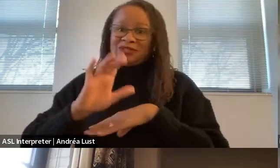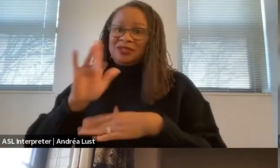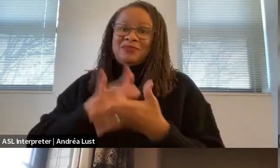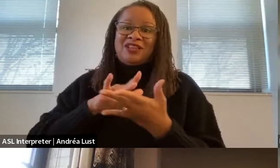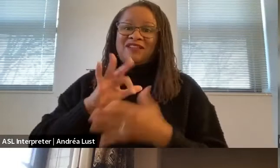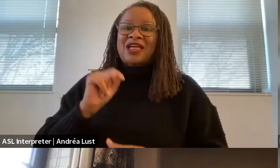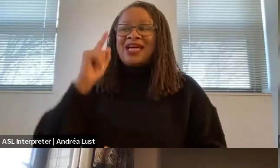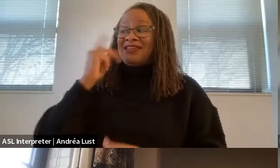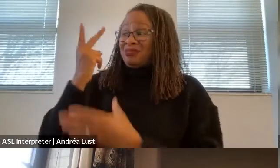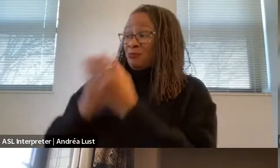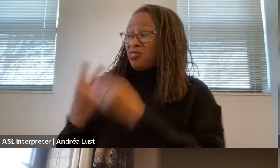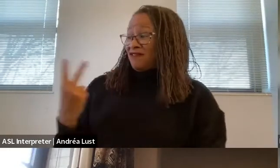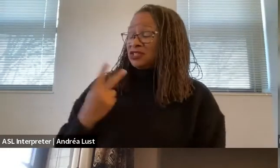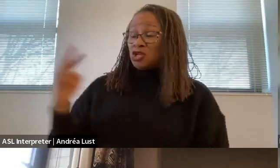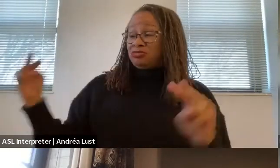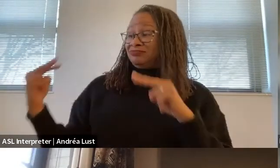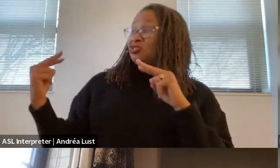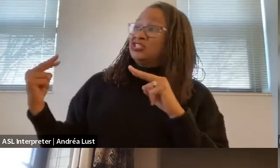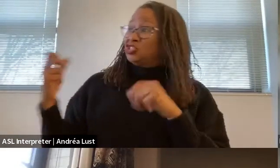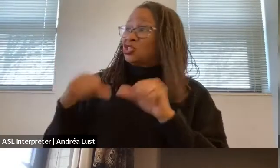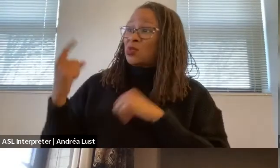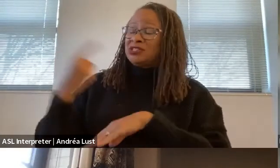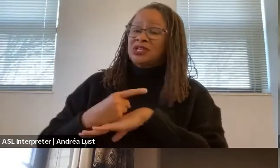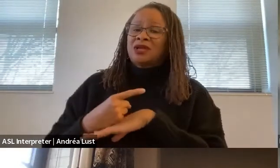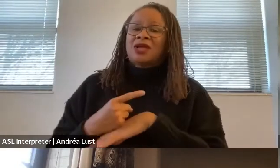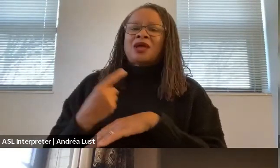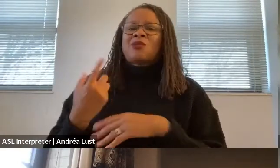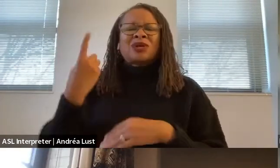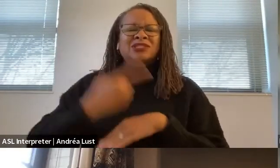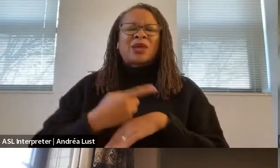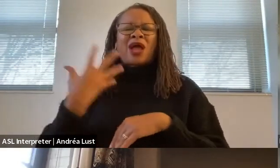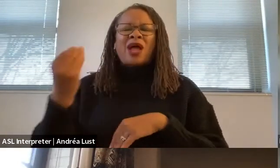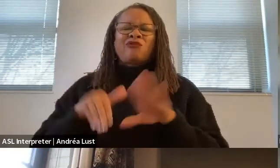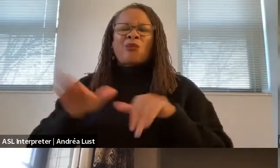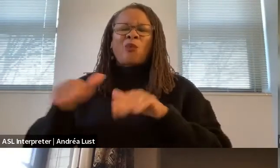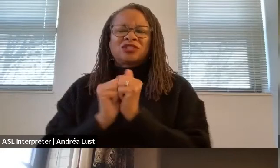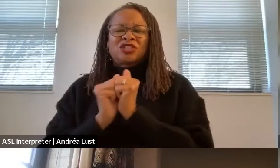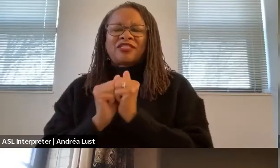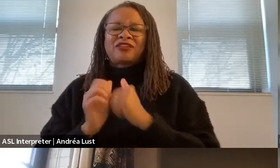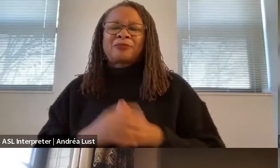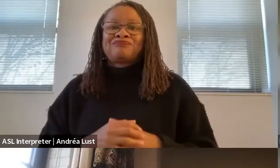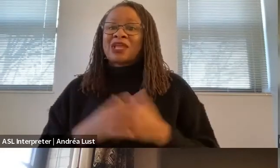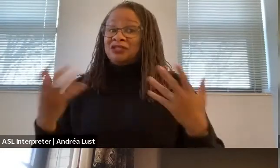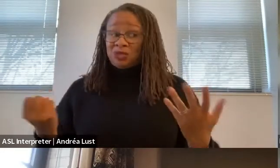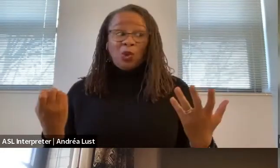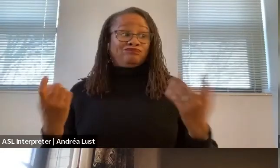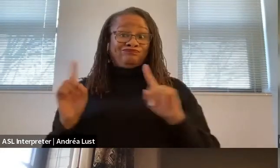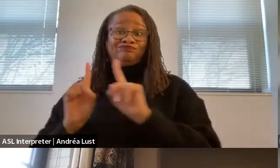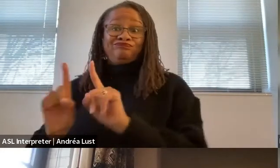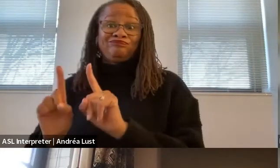and I both just kind of like looked at each other one day. We went on a walk together. We were like, all right, this is just what it's got to be.